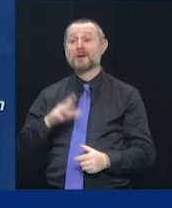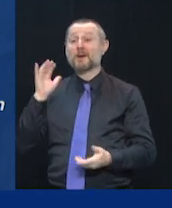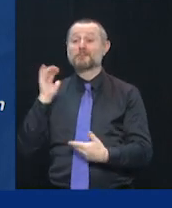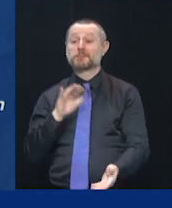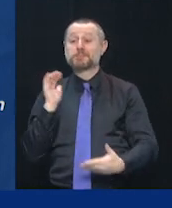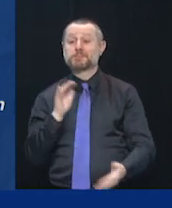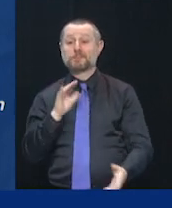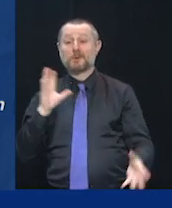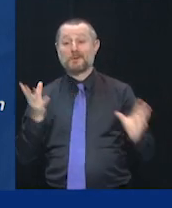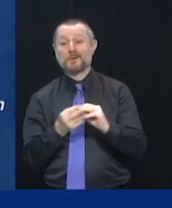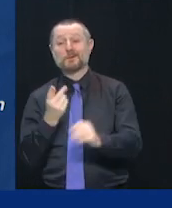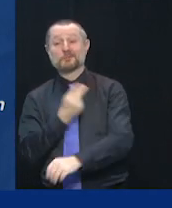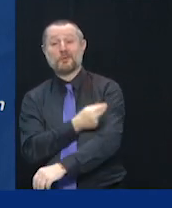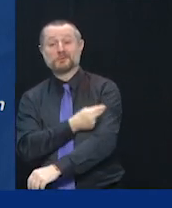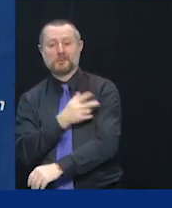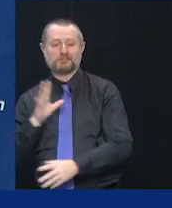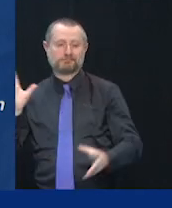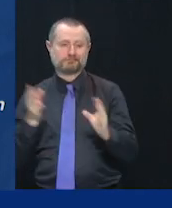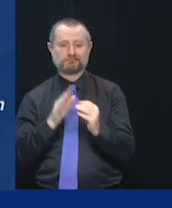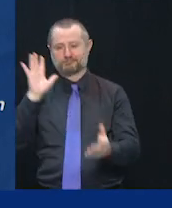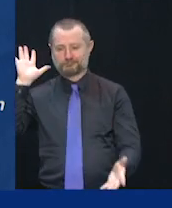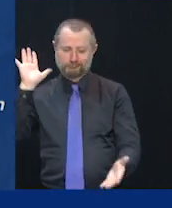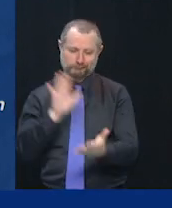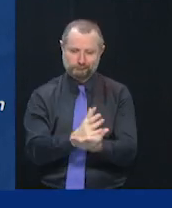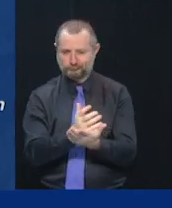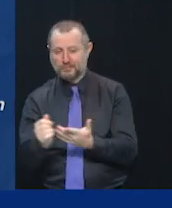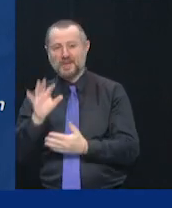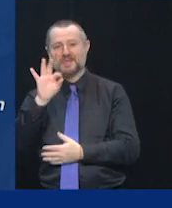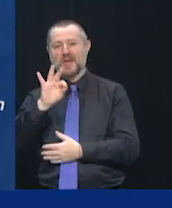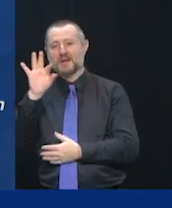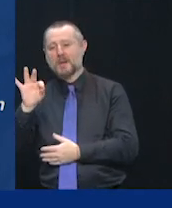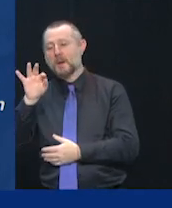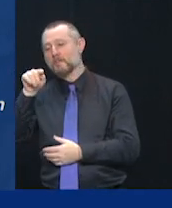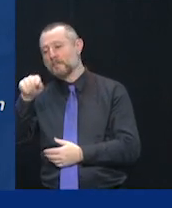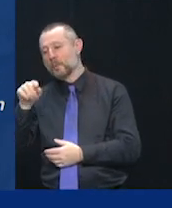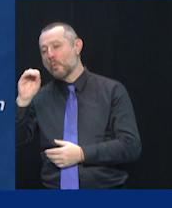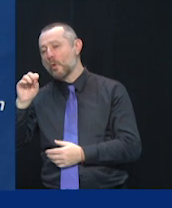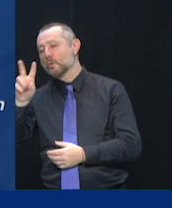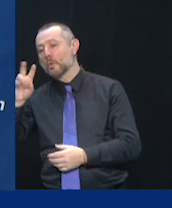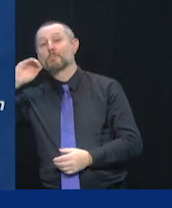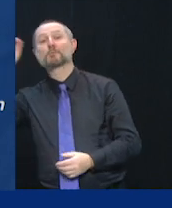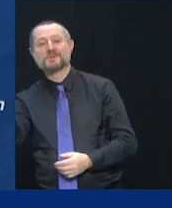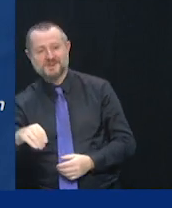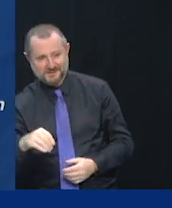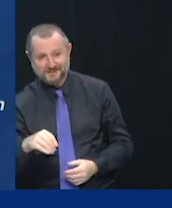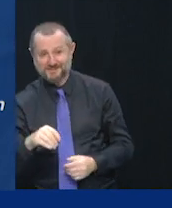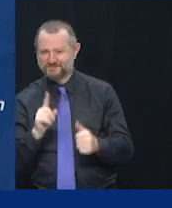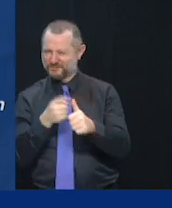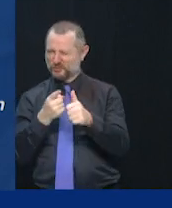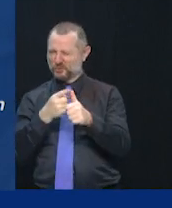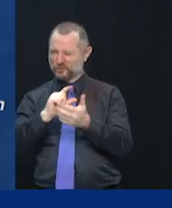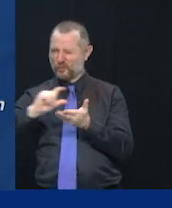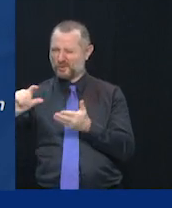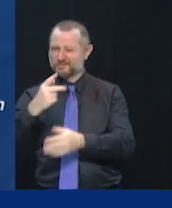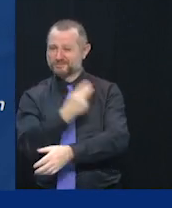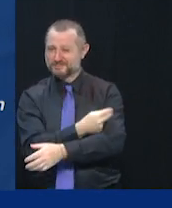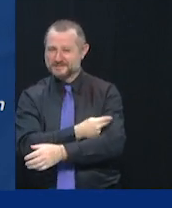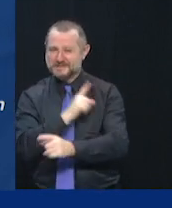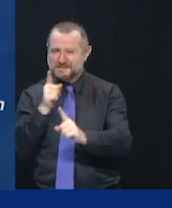99.02% of the dosages that we have received. Who's counting? We're counting. That's why it's 99.02%.